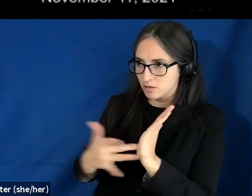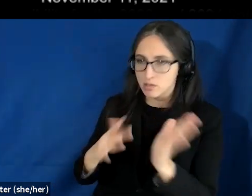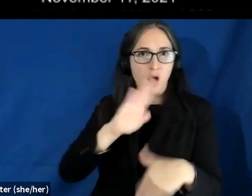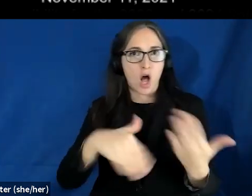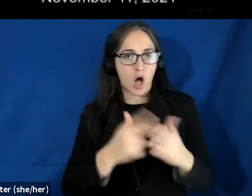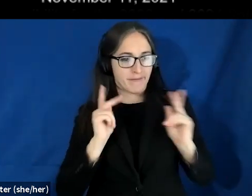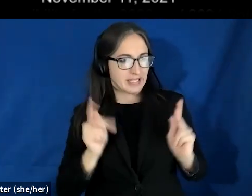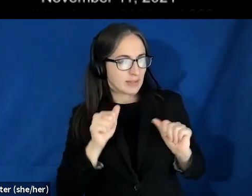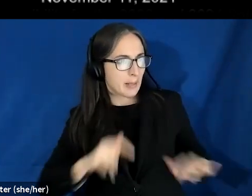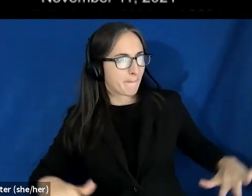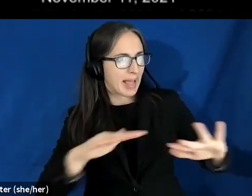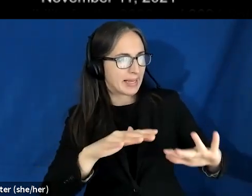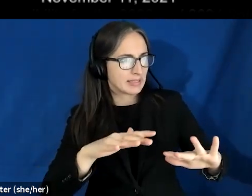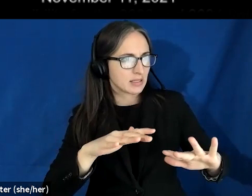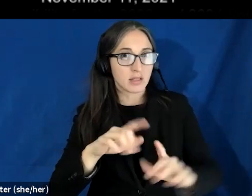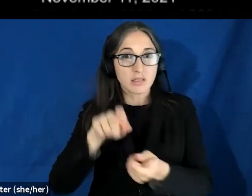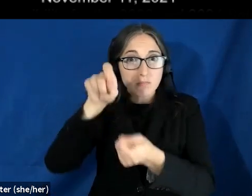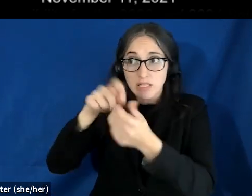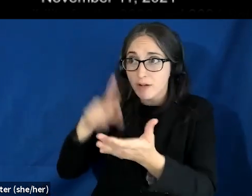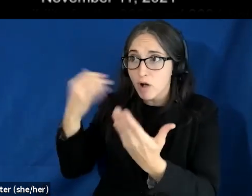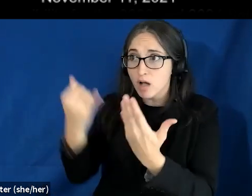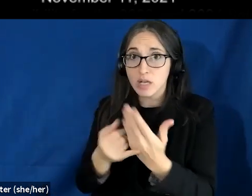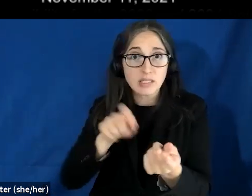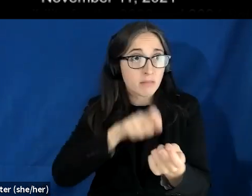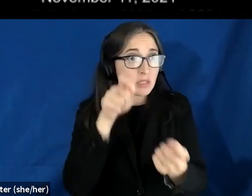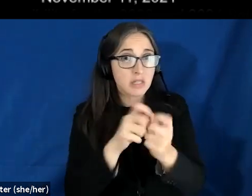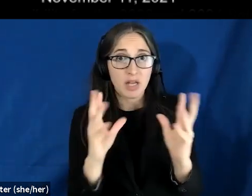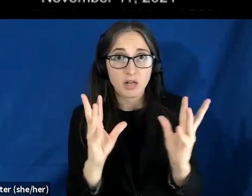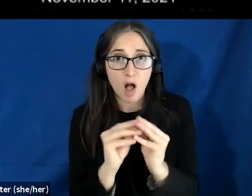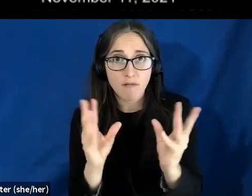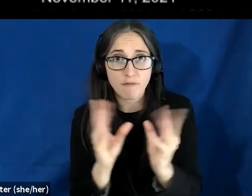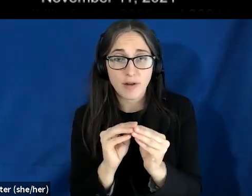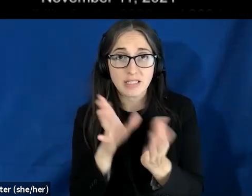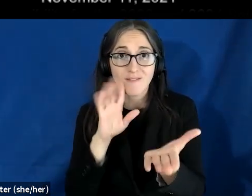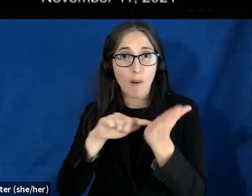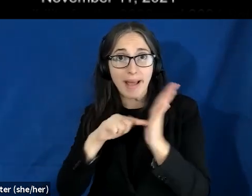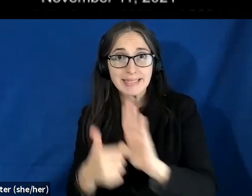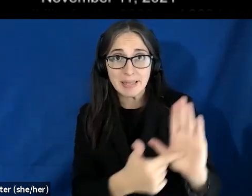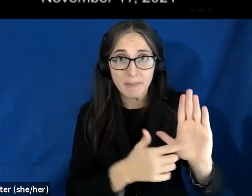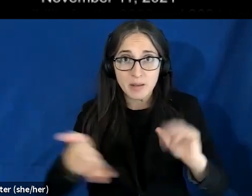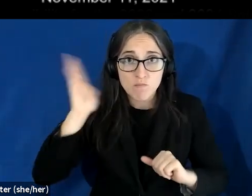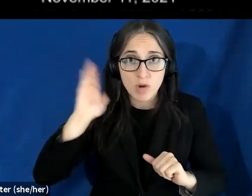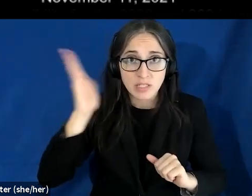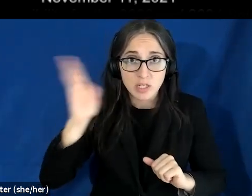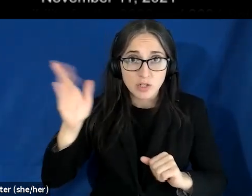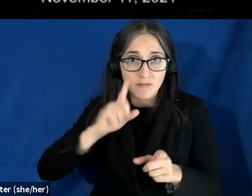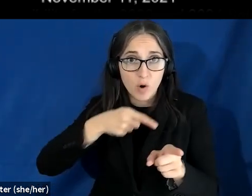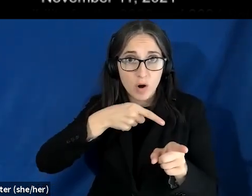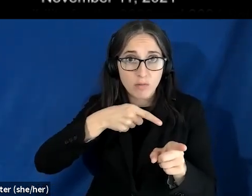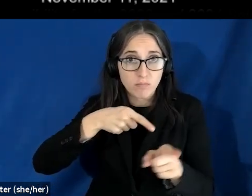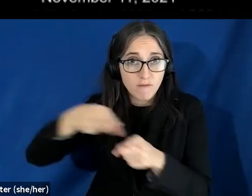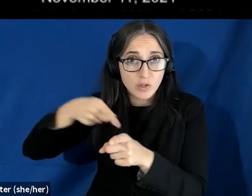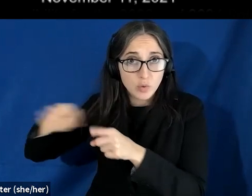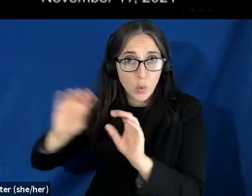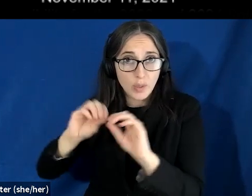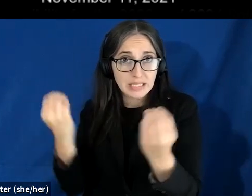about a project? What about a conference and the exhibits and presentations and the professional organizations? We could take our scope